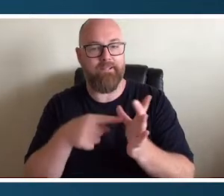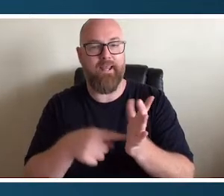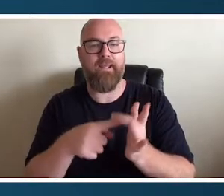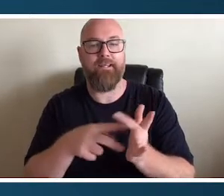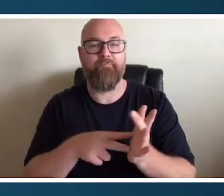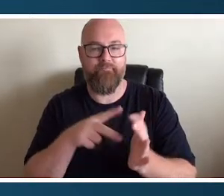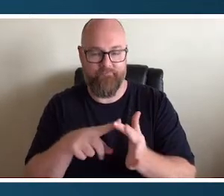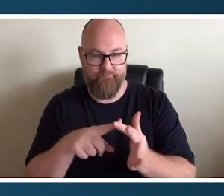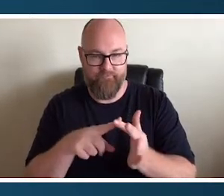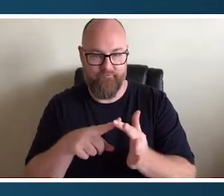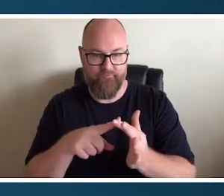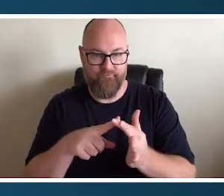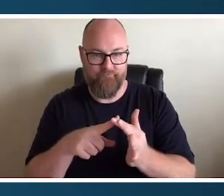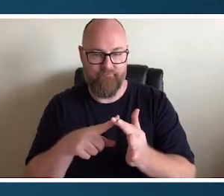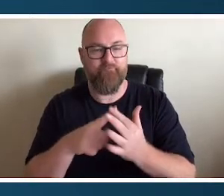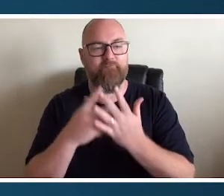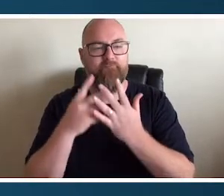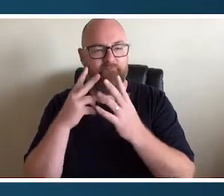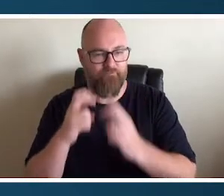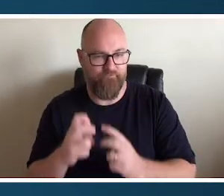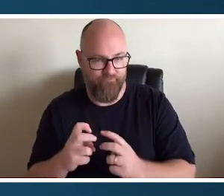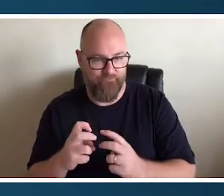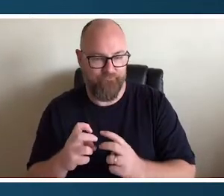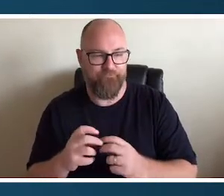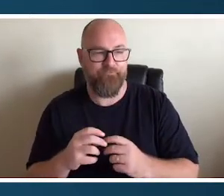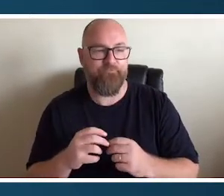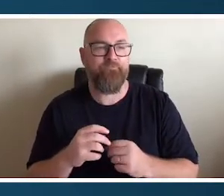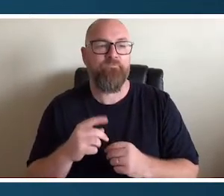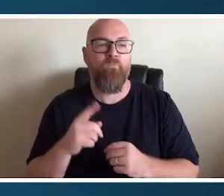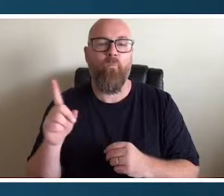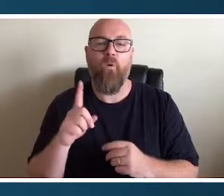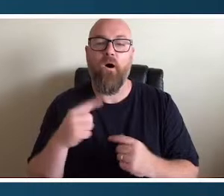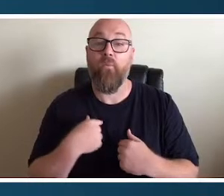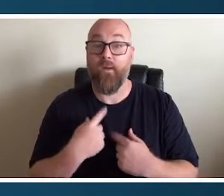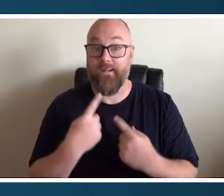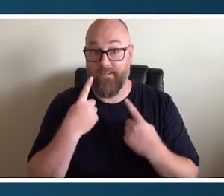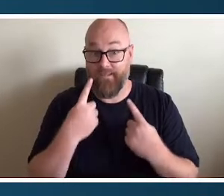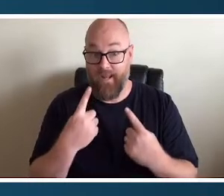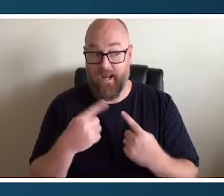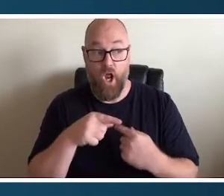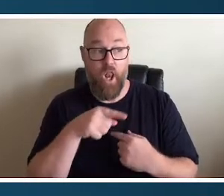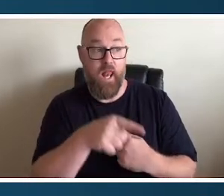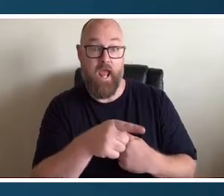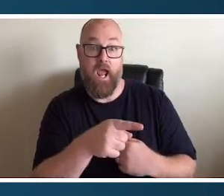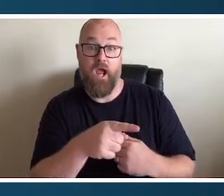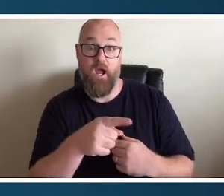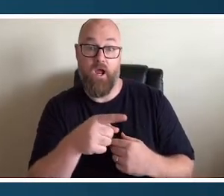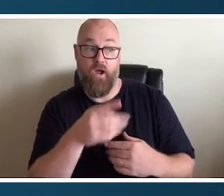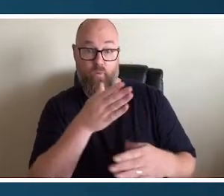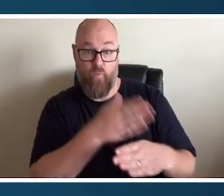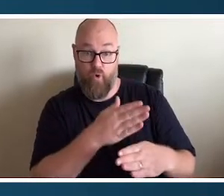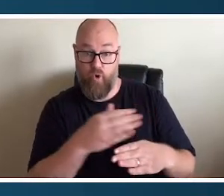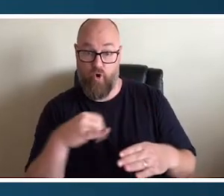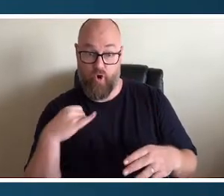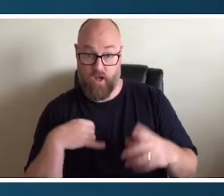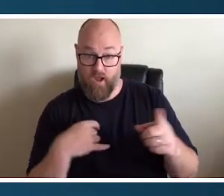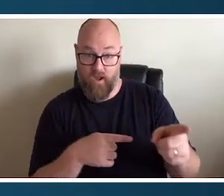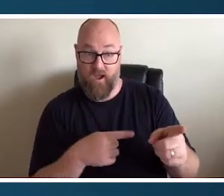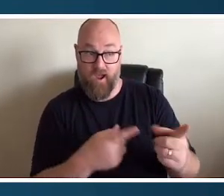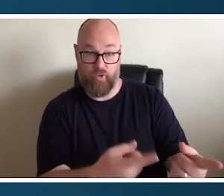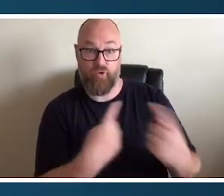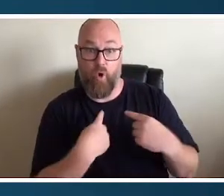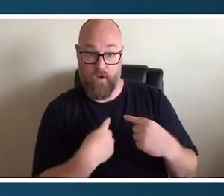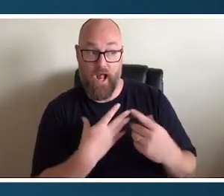Ryan mentioned from the beginning. And what we see is what the worker told us through the in-depth